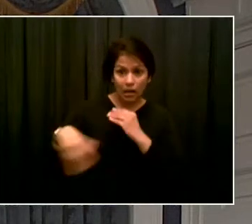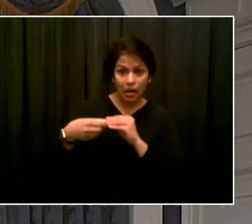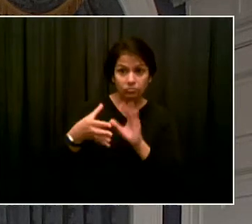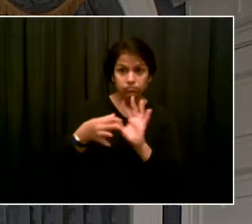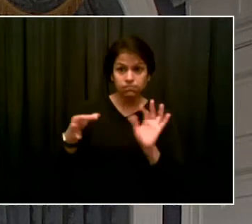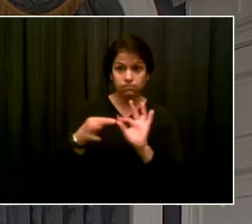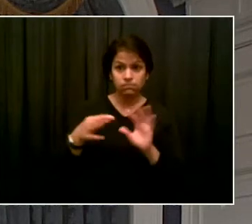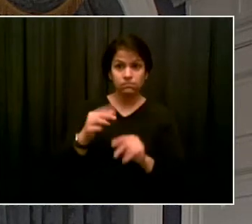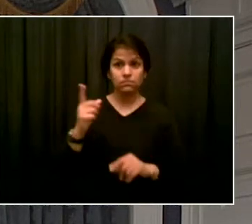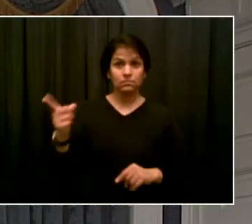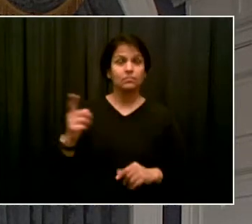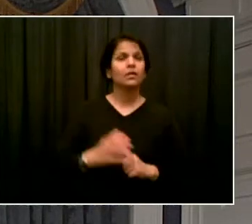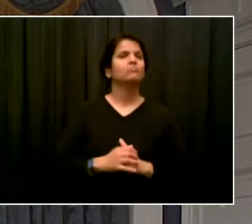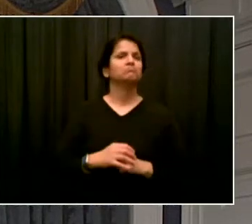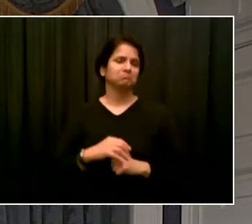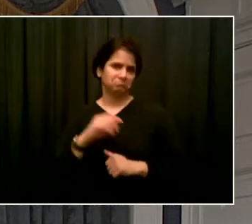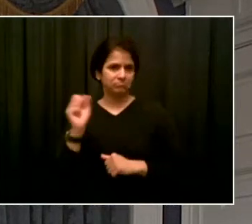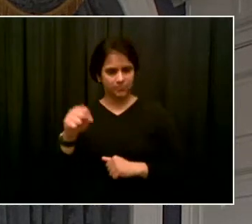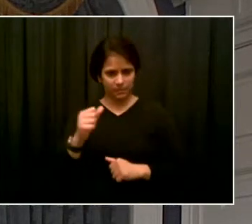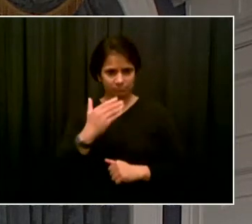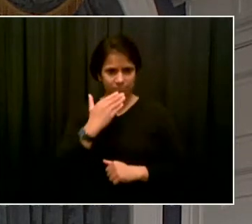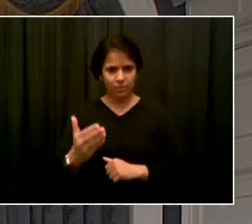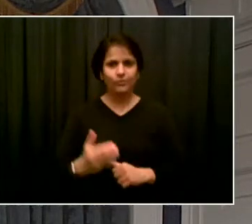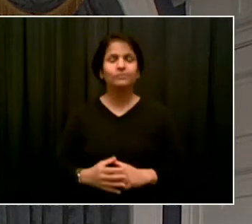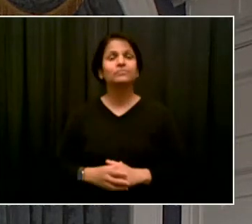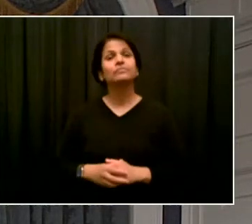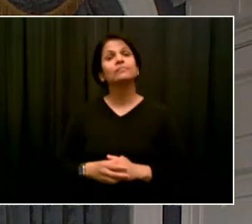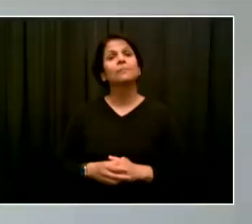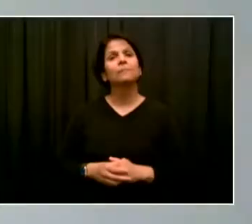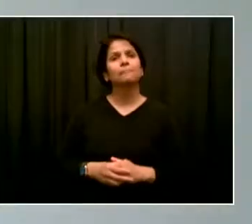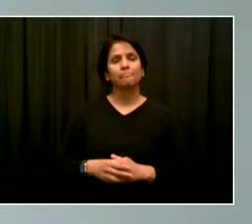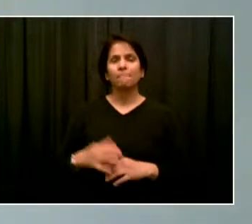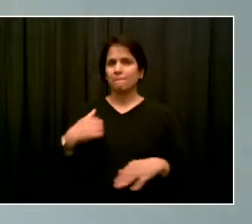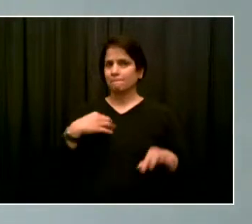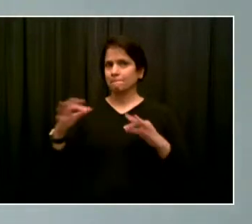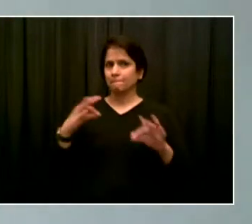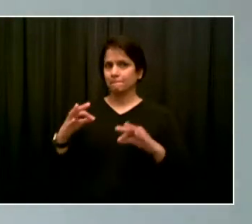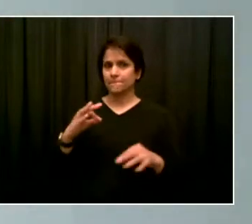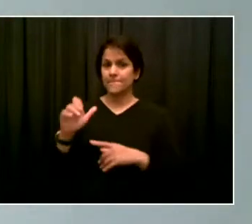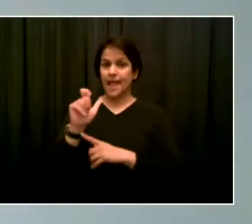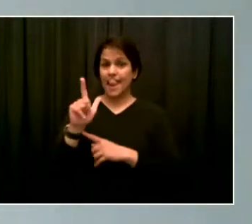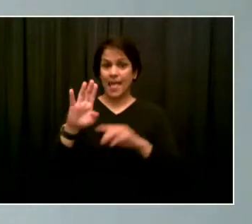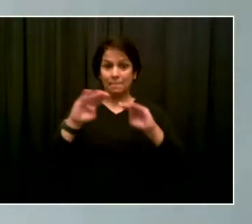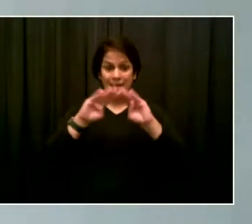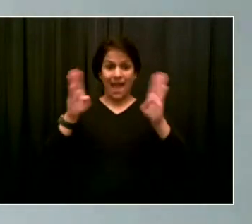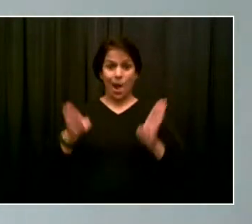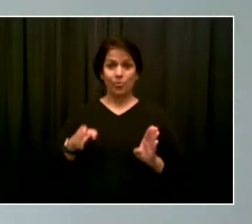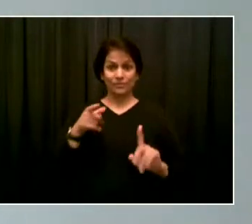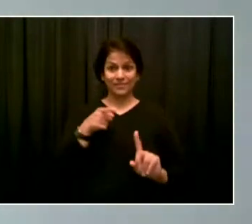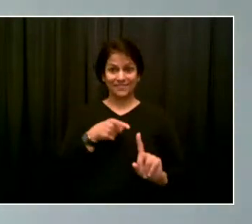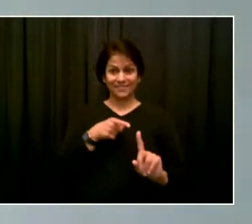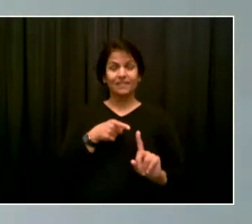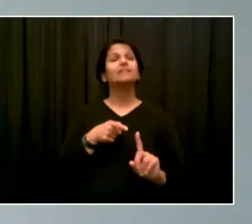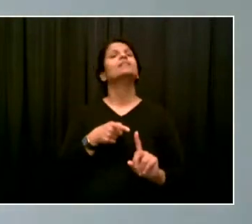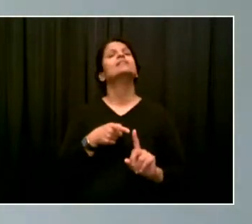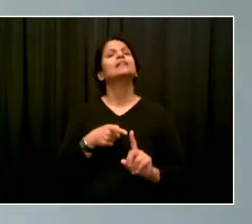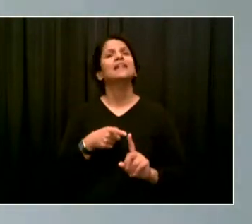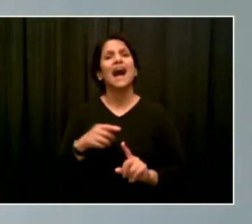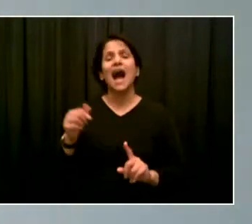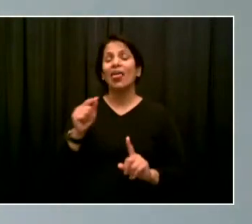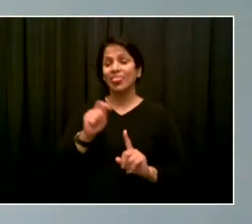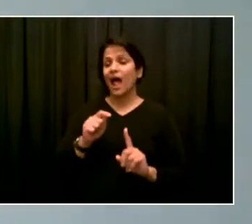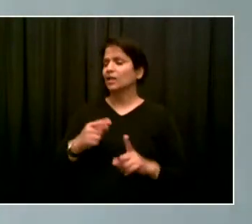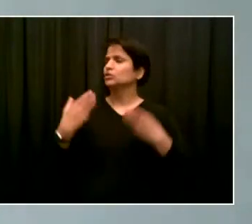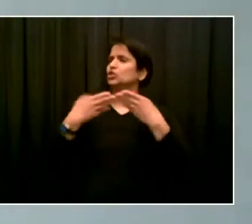Okay. The clubhouses are not residential facilities. They're places that don't